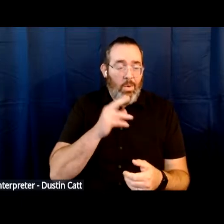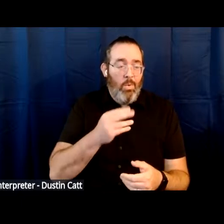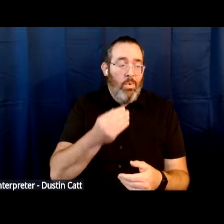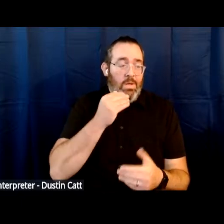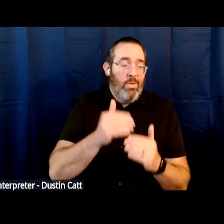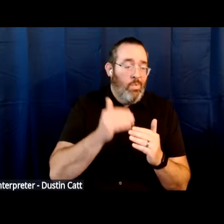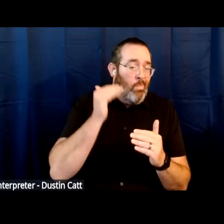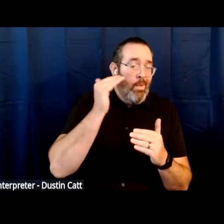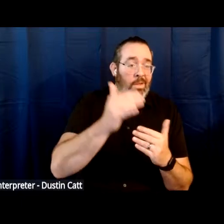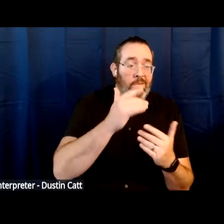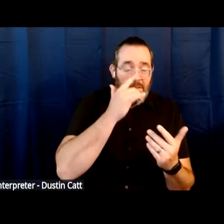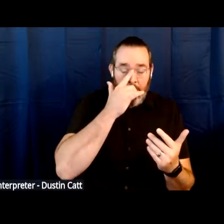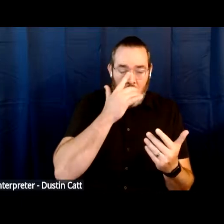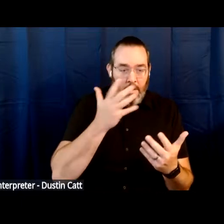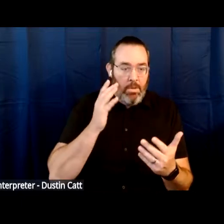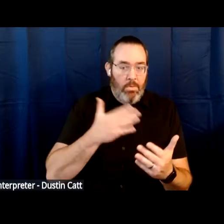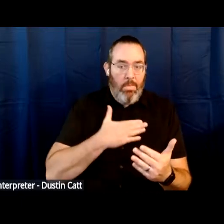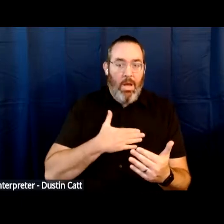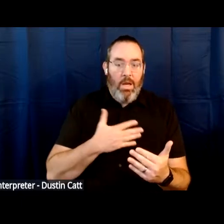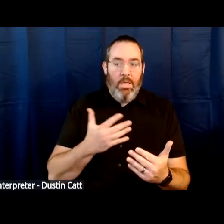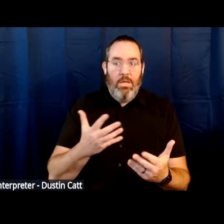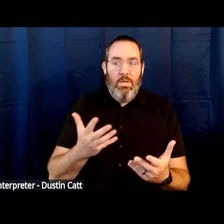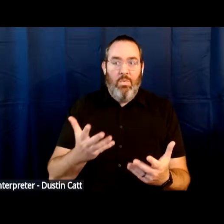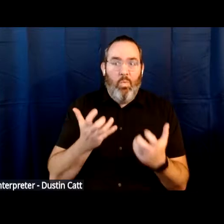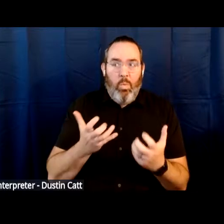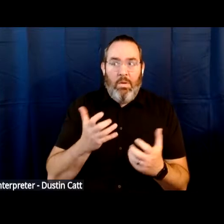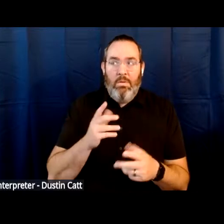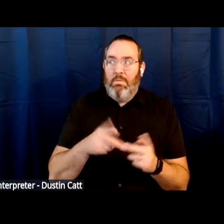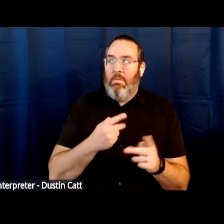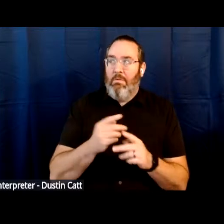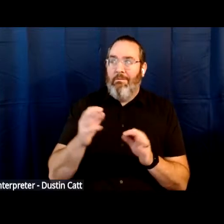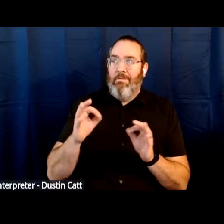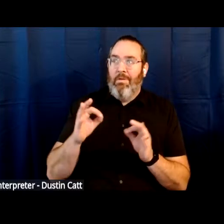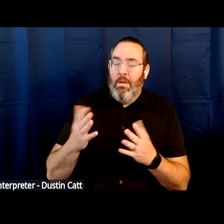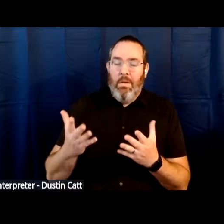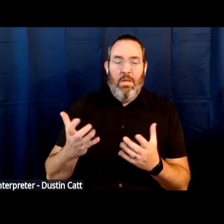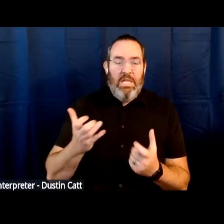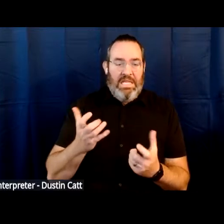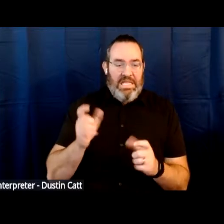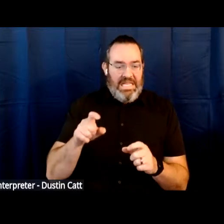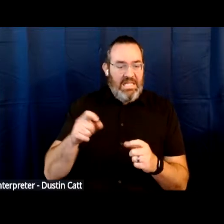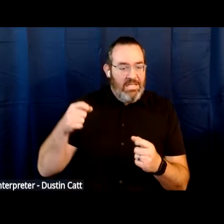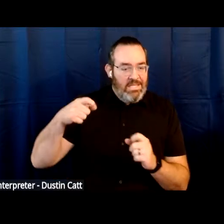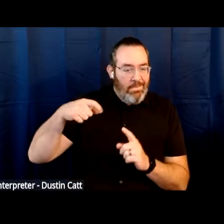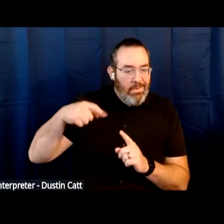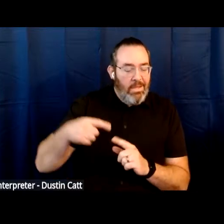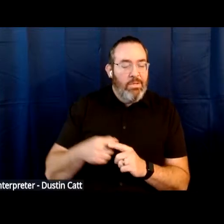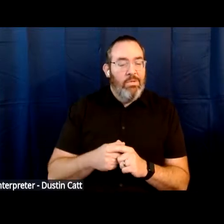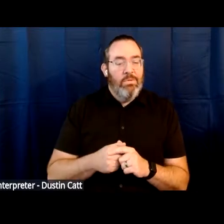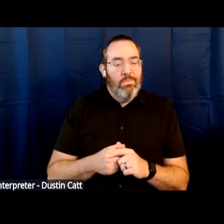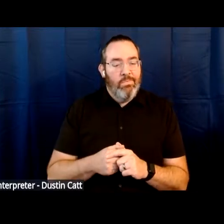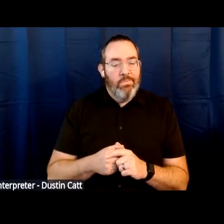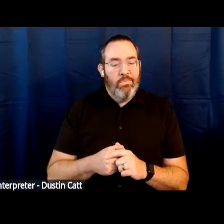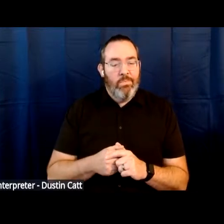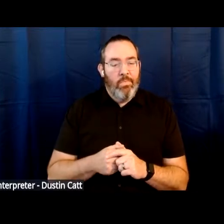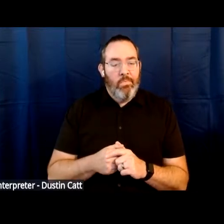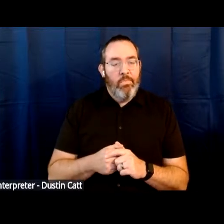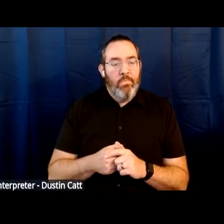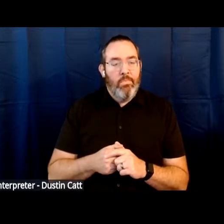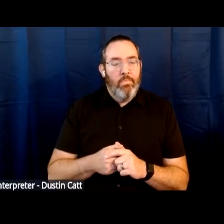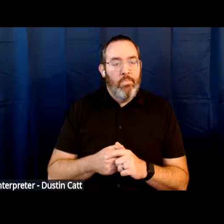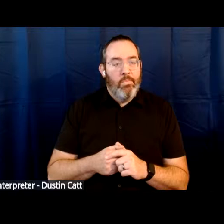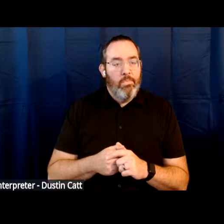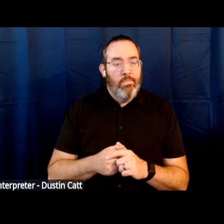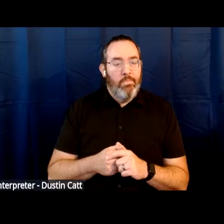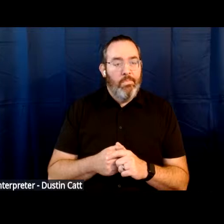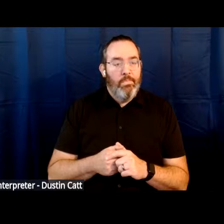because your body is desperately trying to get some feedback. So one other thing I want to say is to